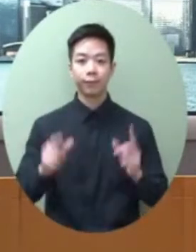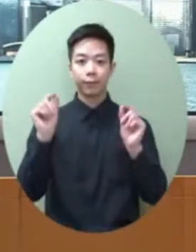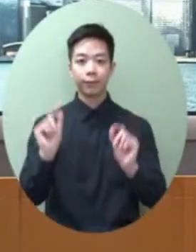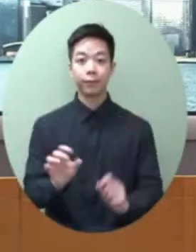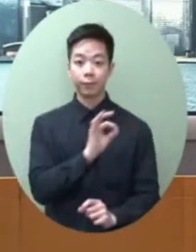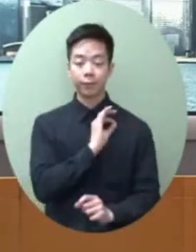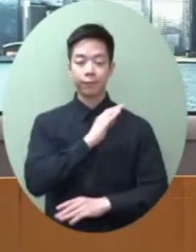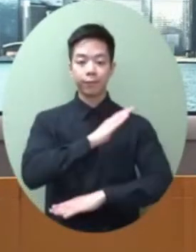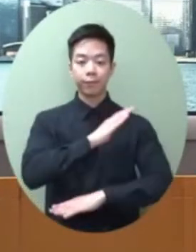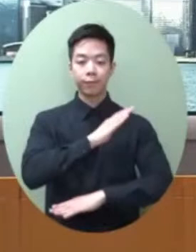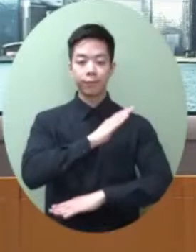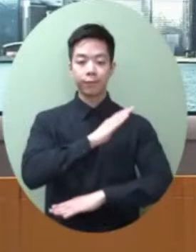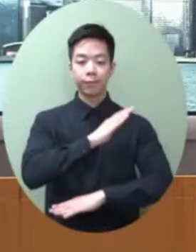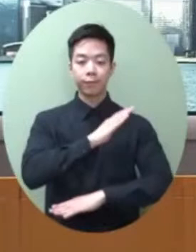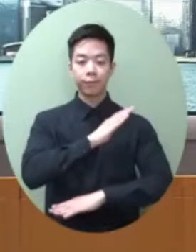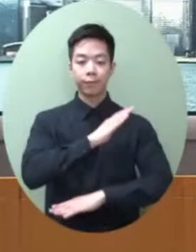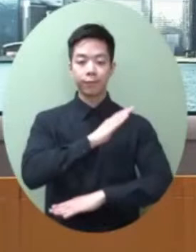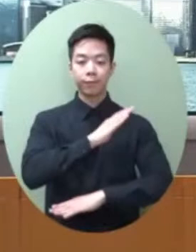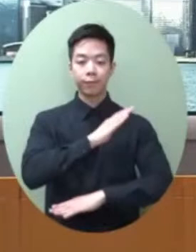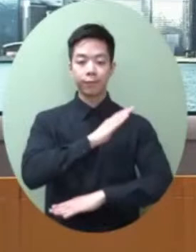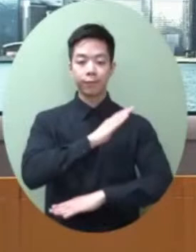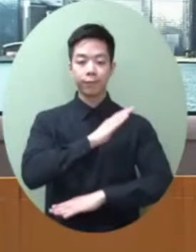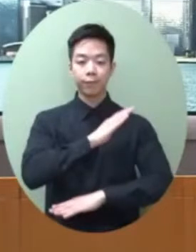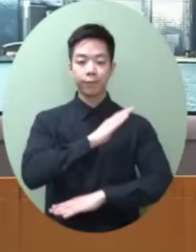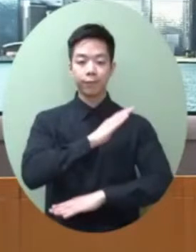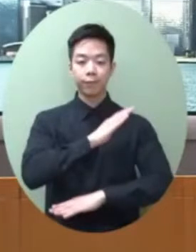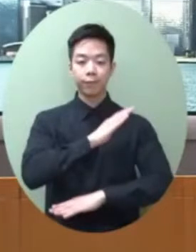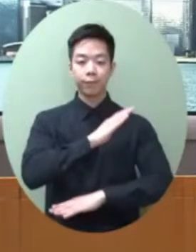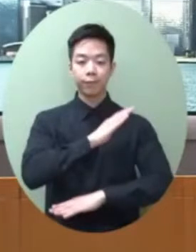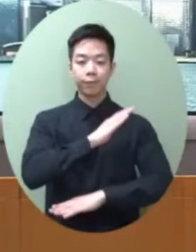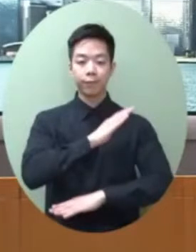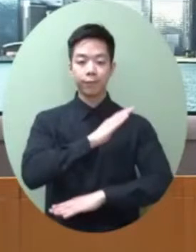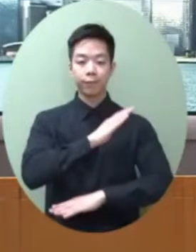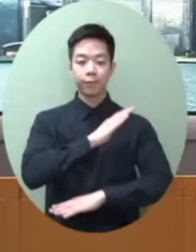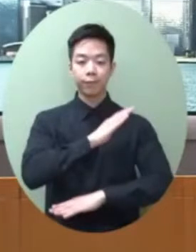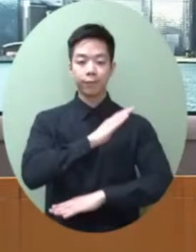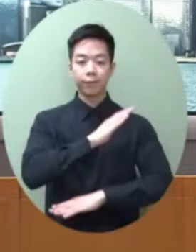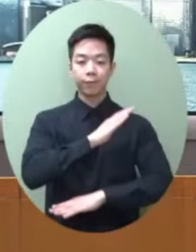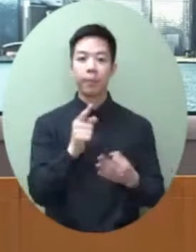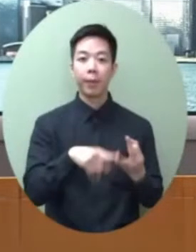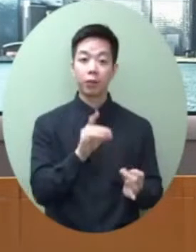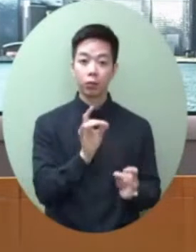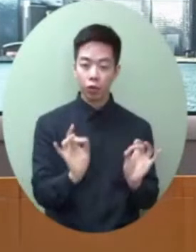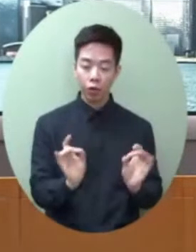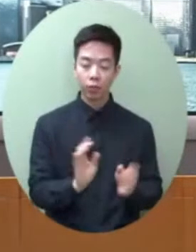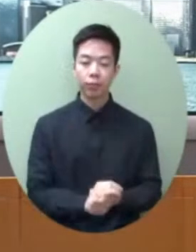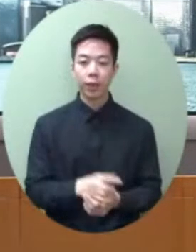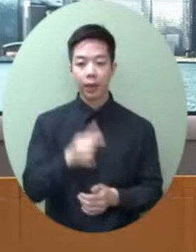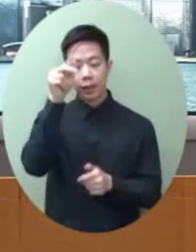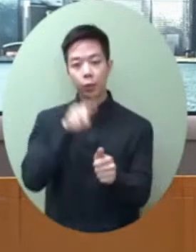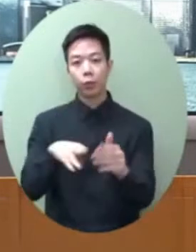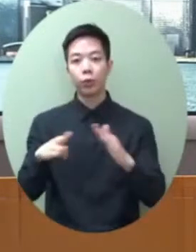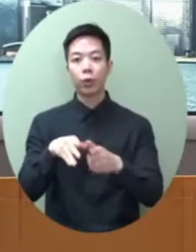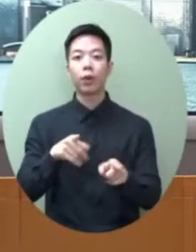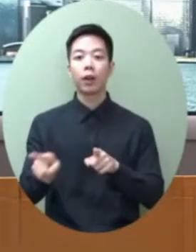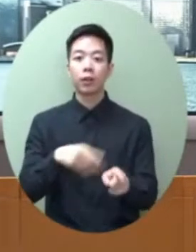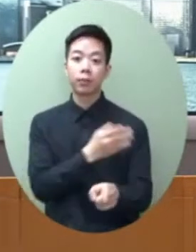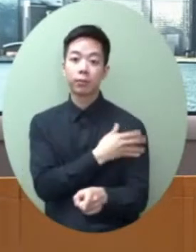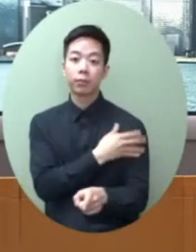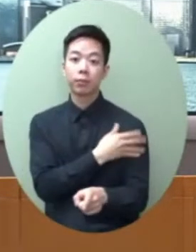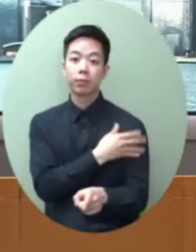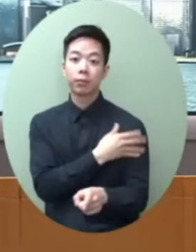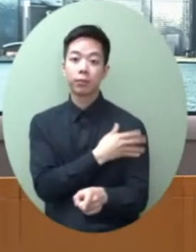Welcome to today's press briefing. Today we have Dr. Chen Shuk-Kwan, Head of Communicable Disease Branch of Center for Health Protection, and